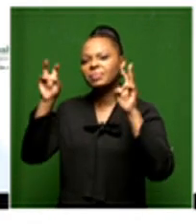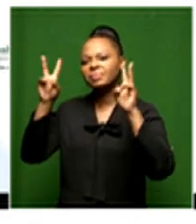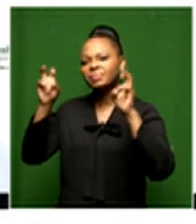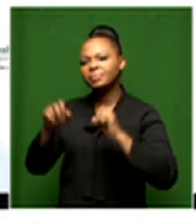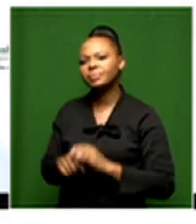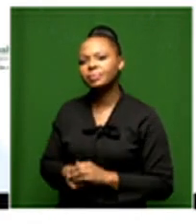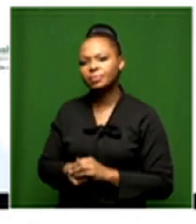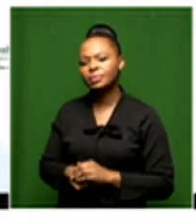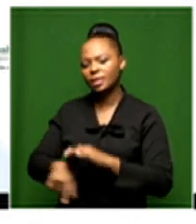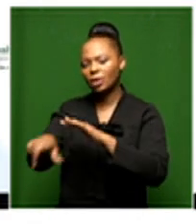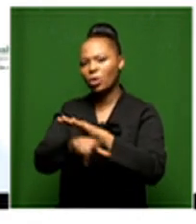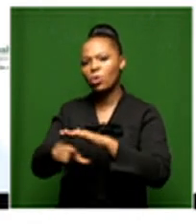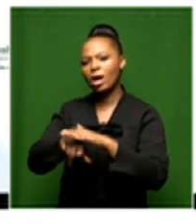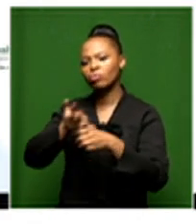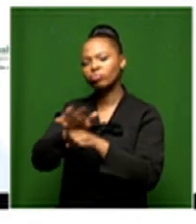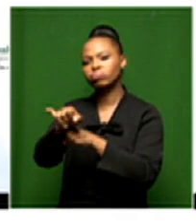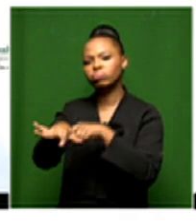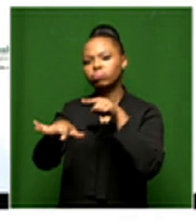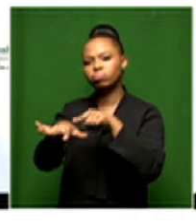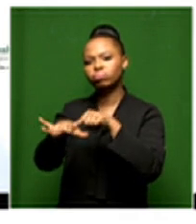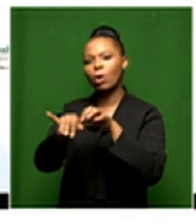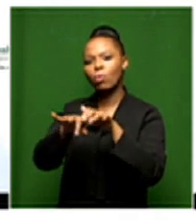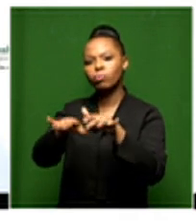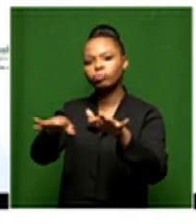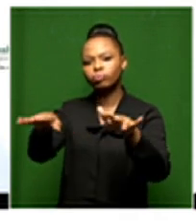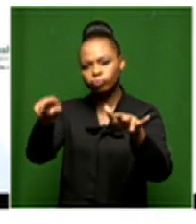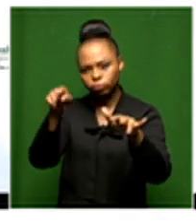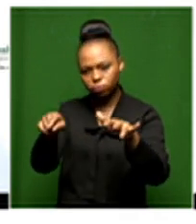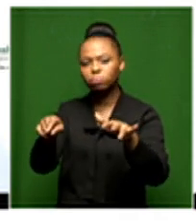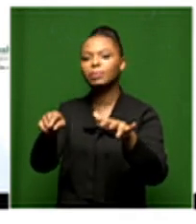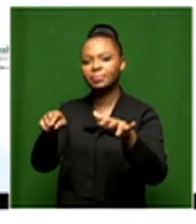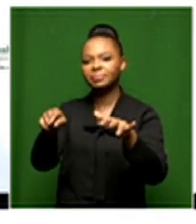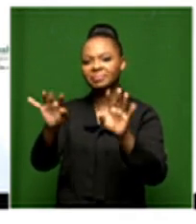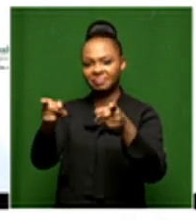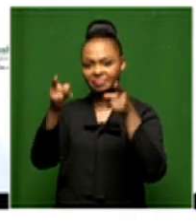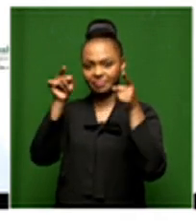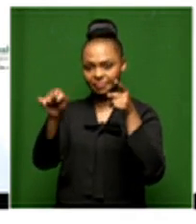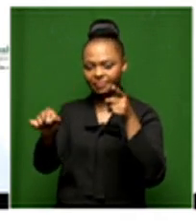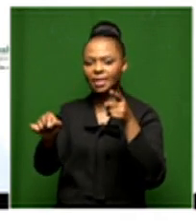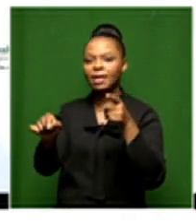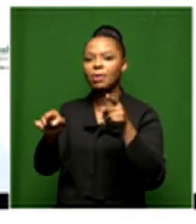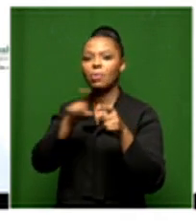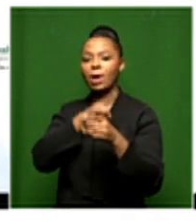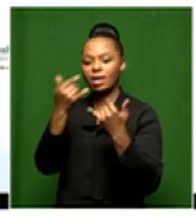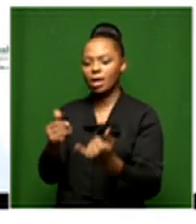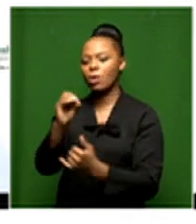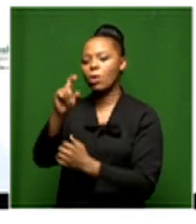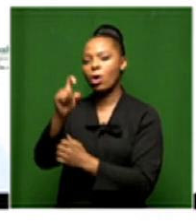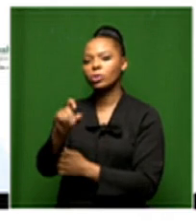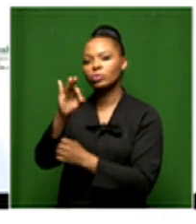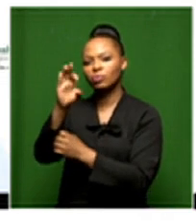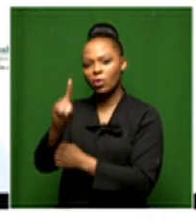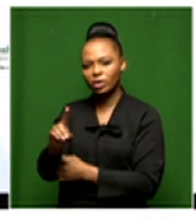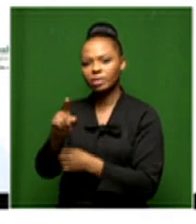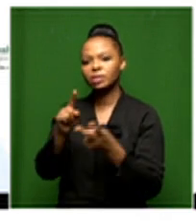the local variant of the coronavirus, and specifically now with the Oxford